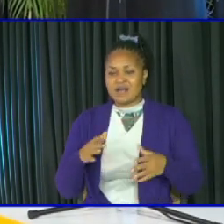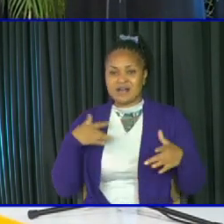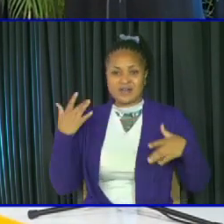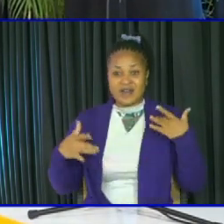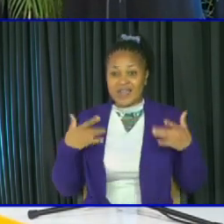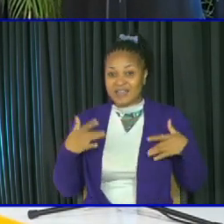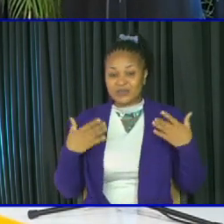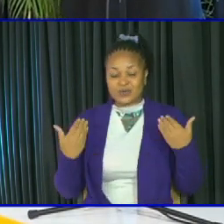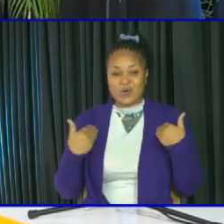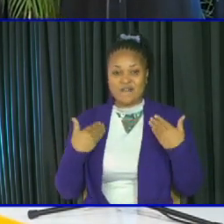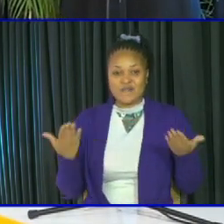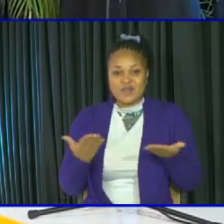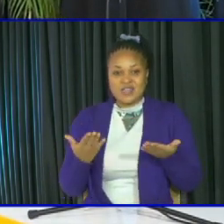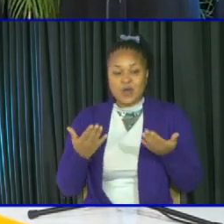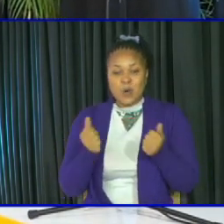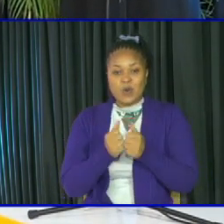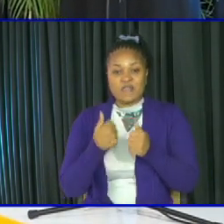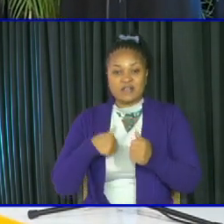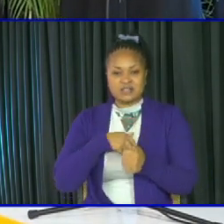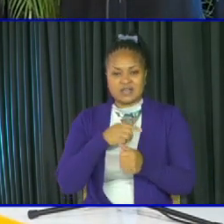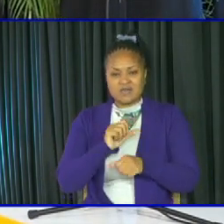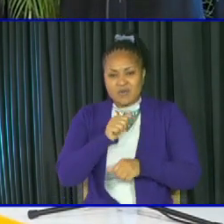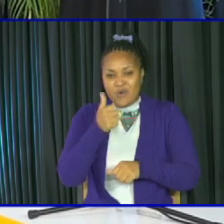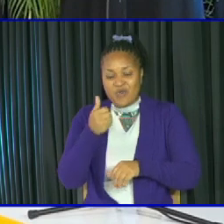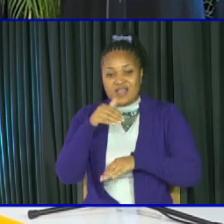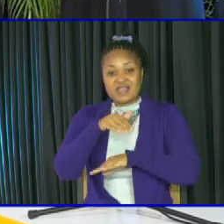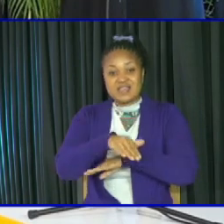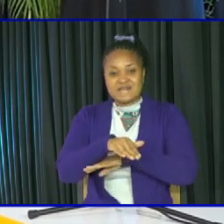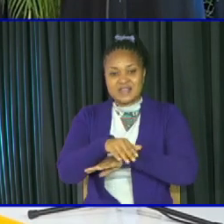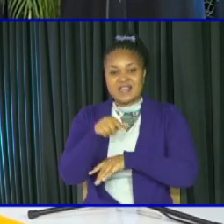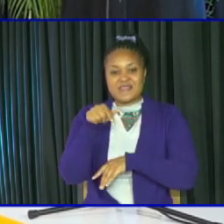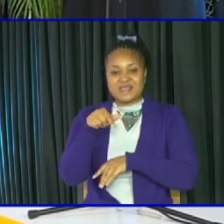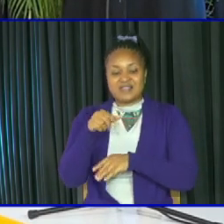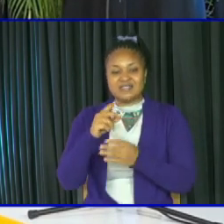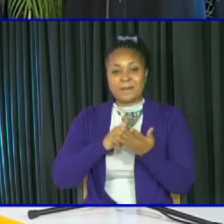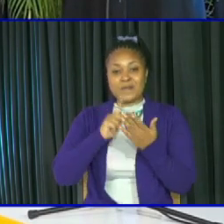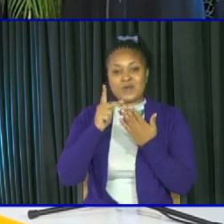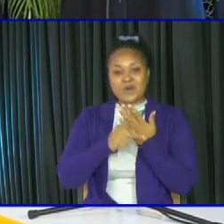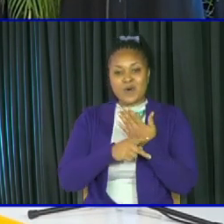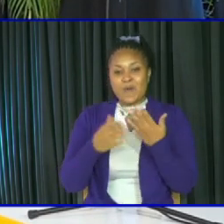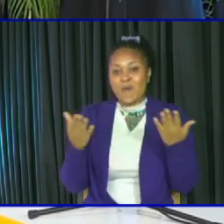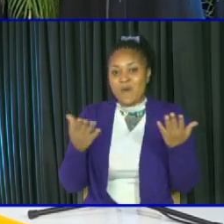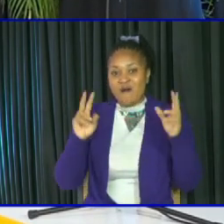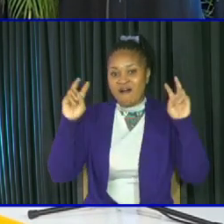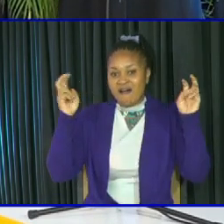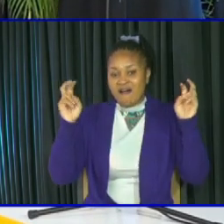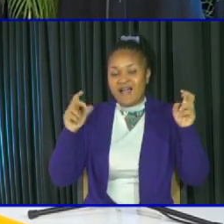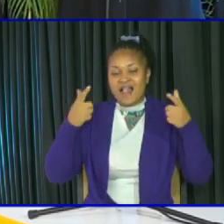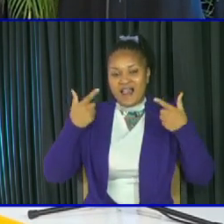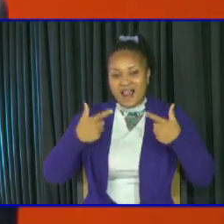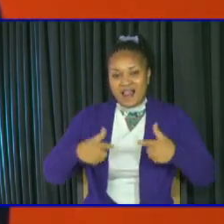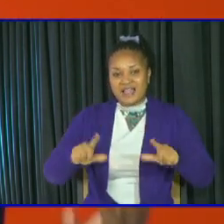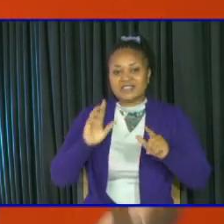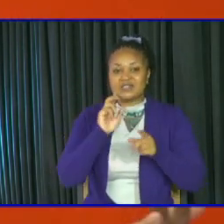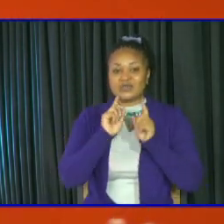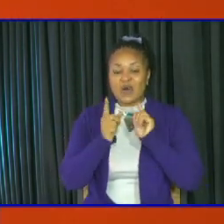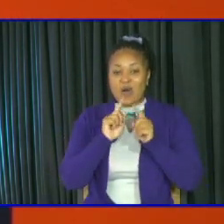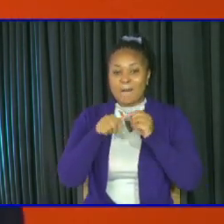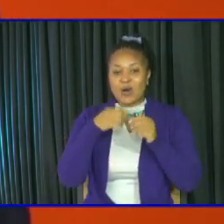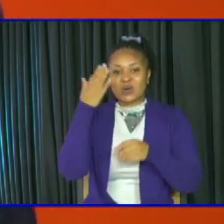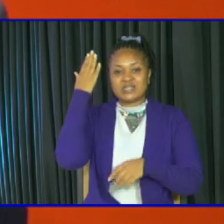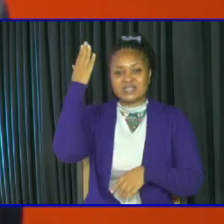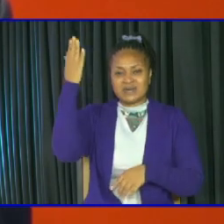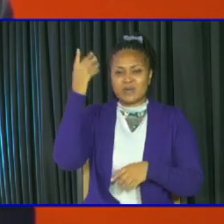delighted to have you here with us another evening in this, our series, Let's Talk About Him. And we are talking